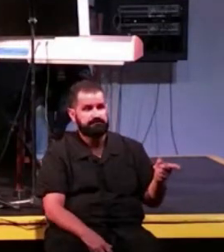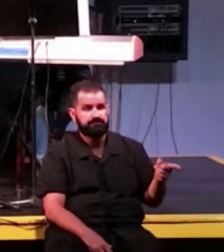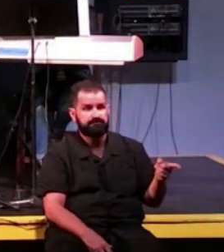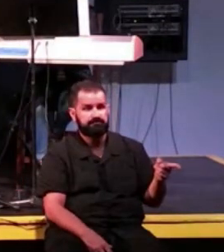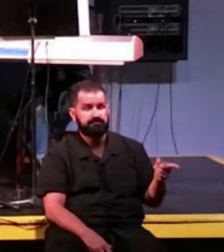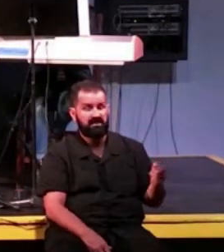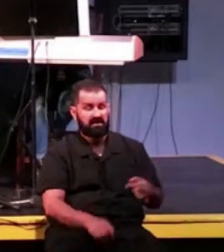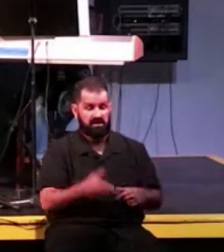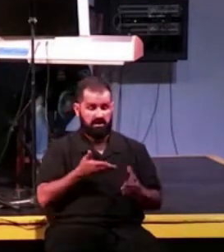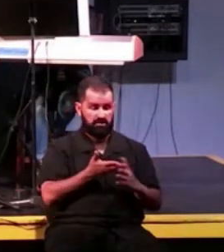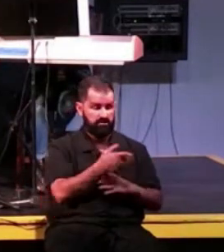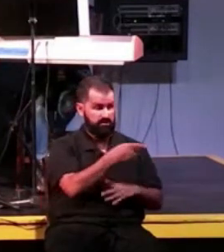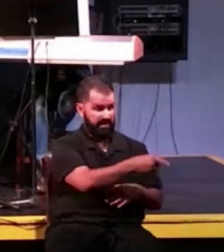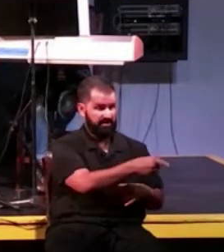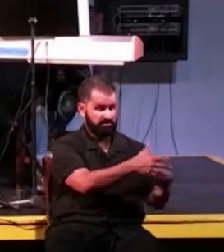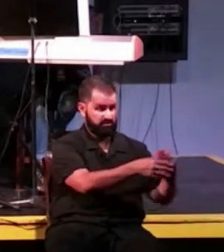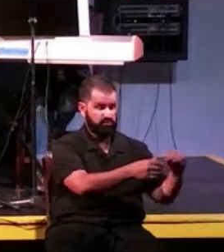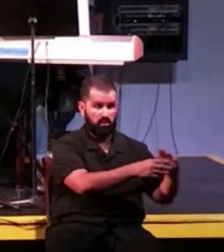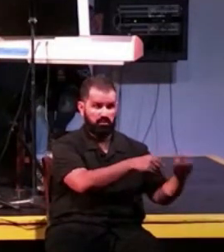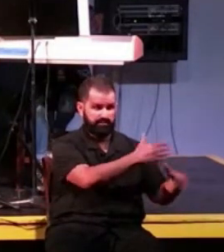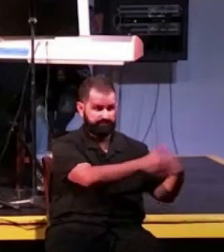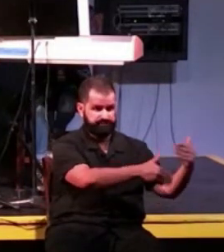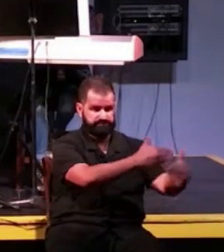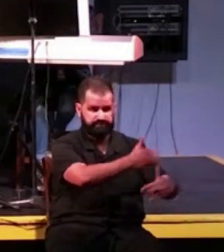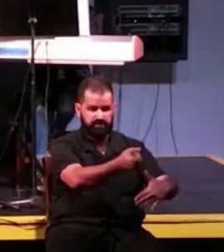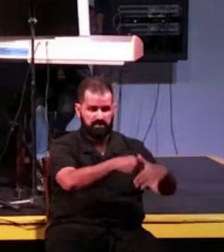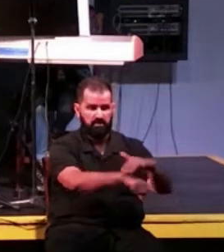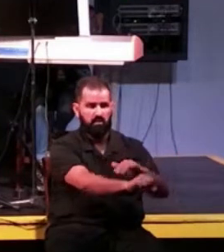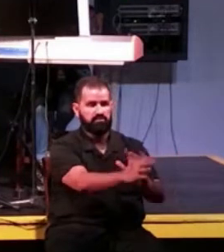And through this story came Jesus.